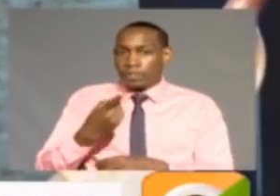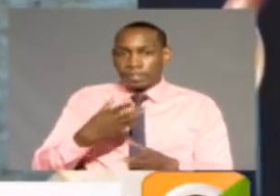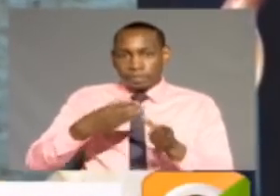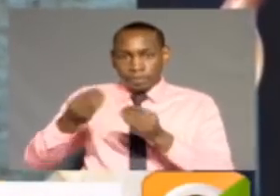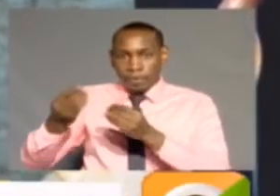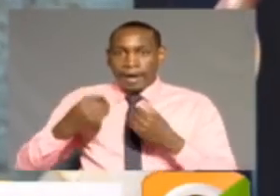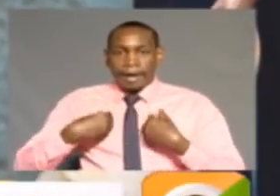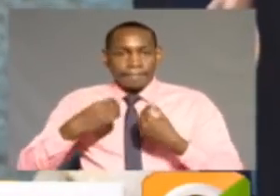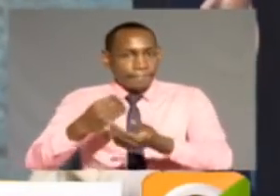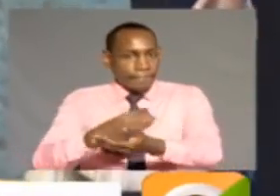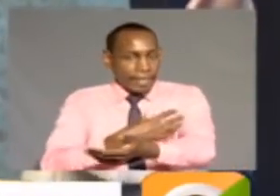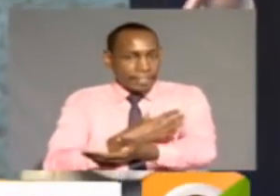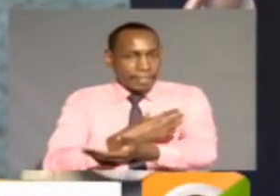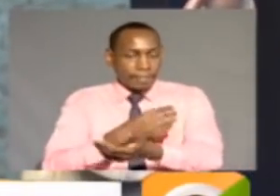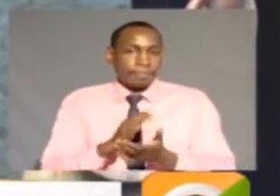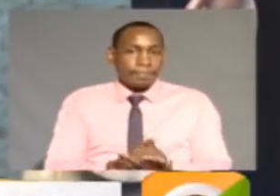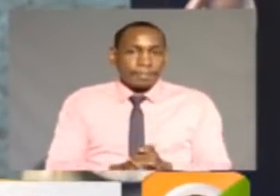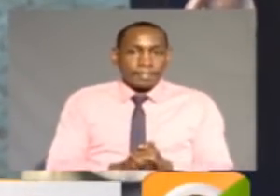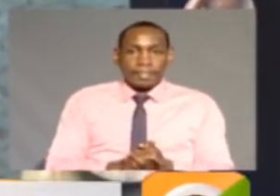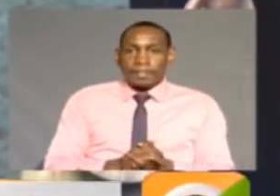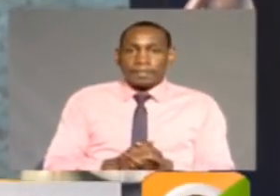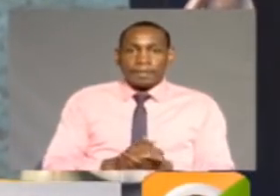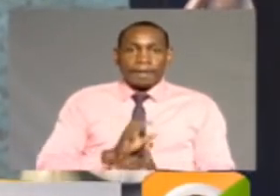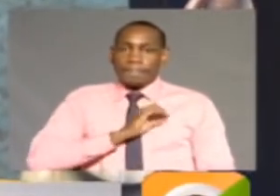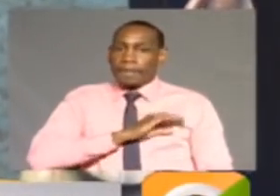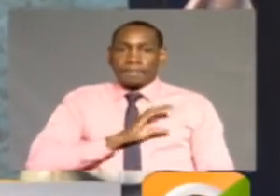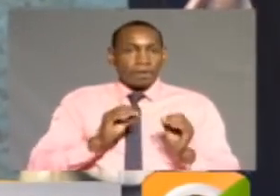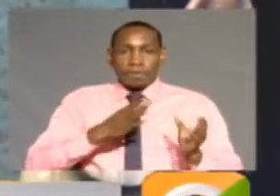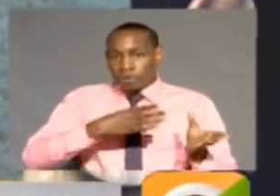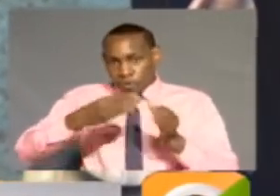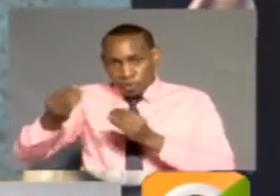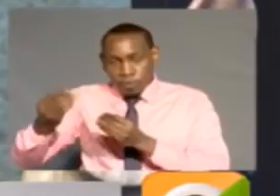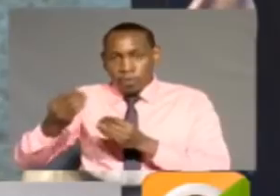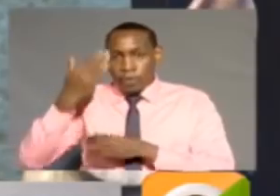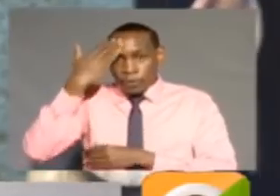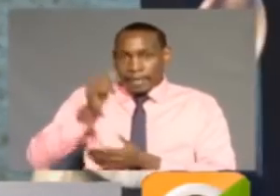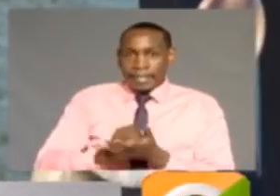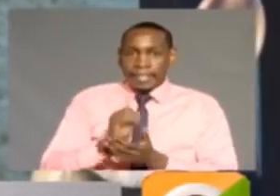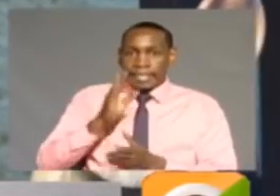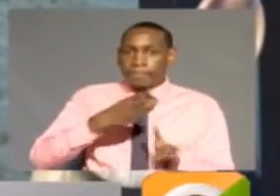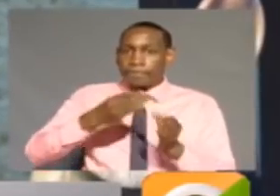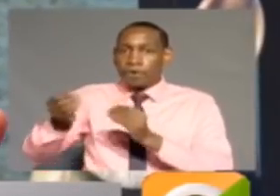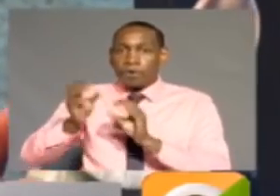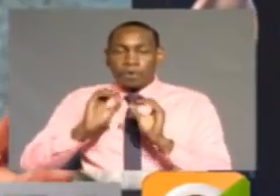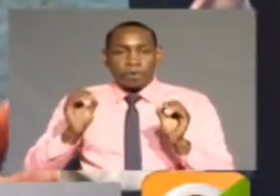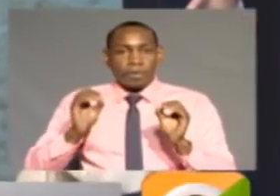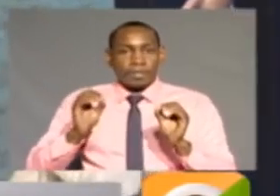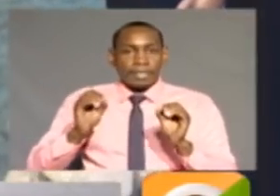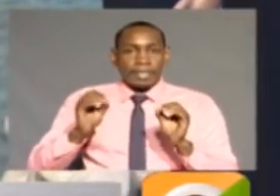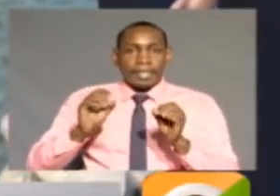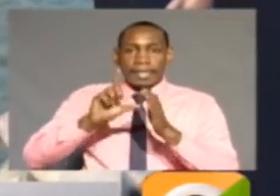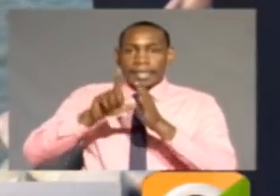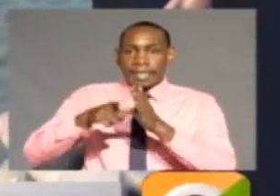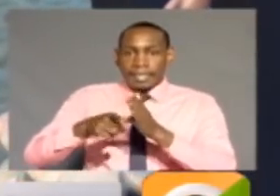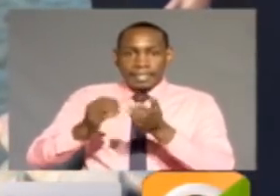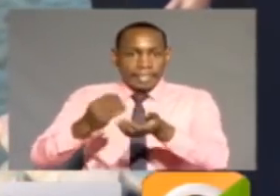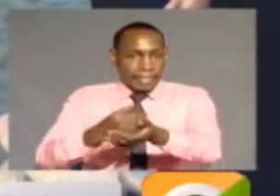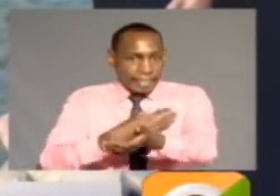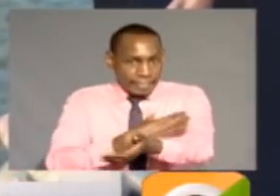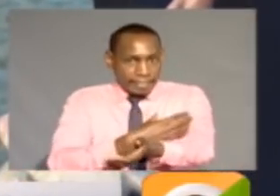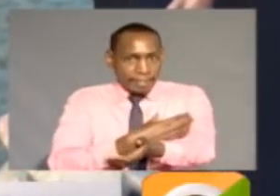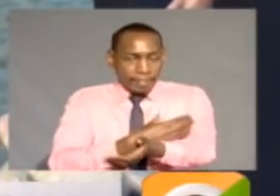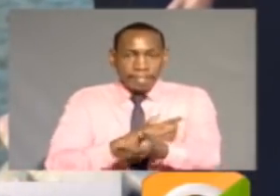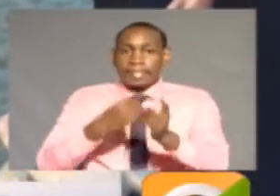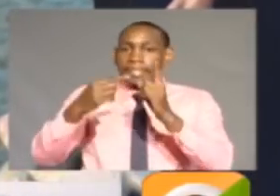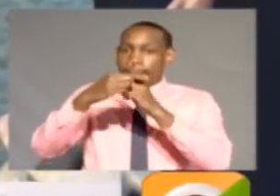is cancer. Don't be scared to go, because if you don't go and it turns out to be cancer, it will